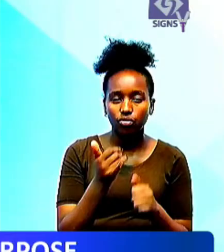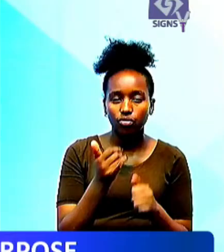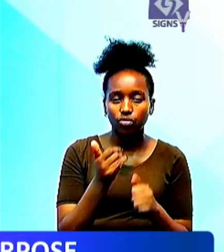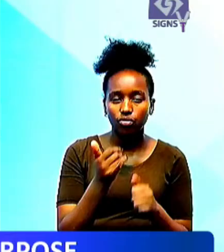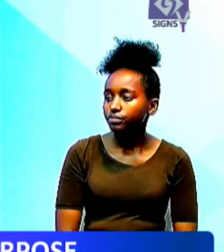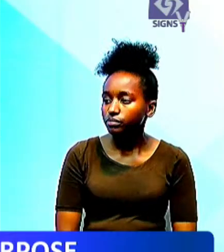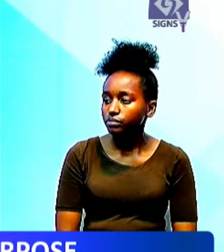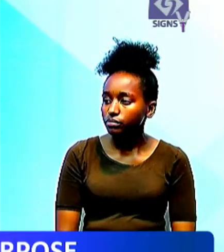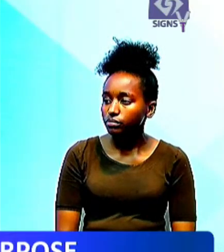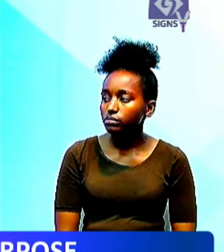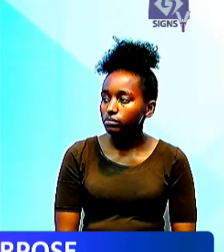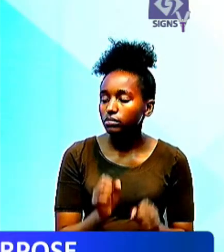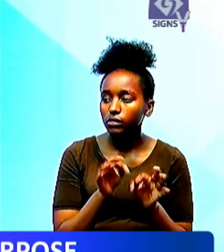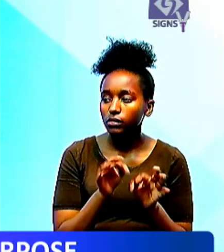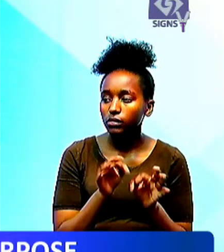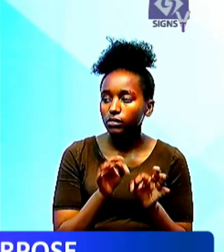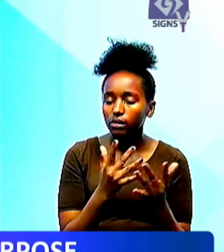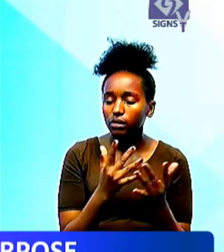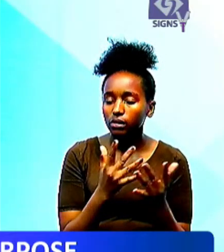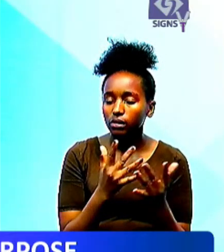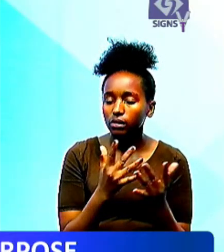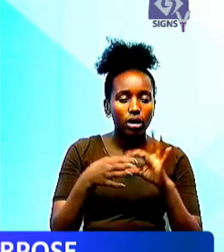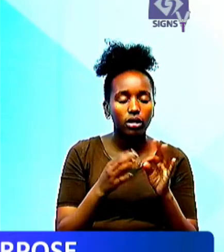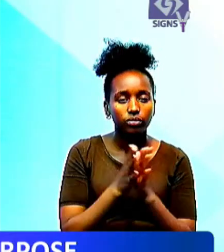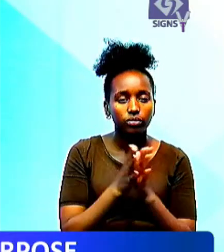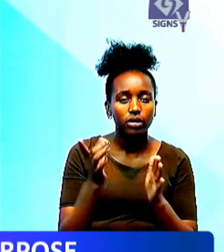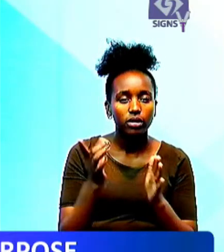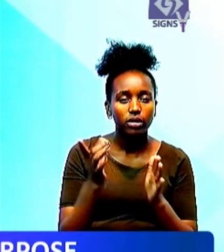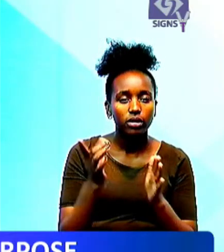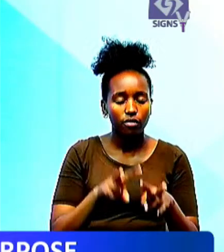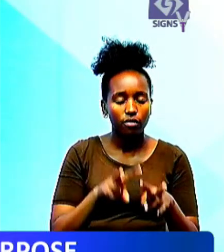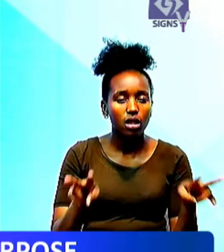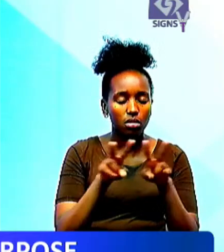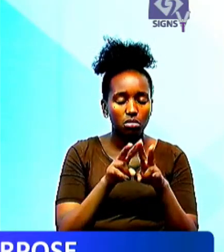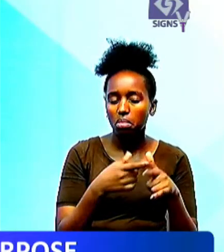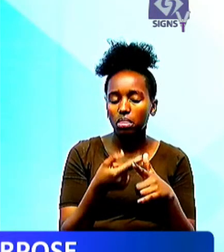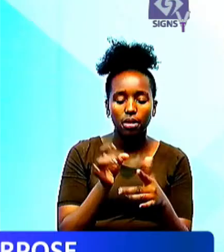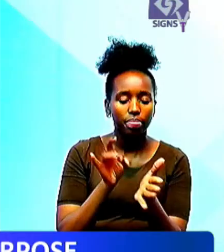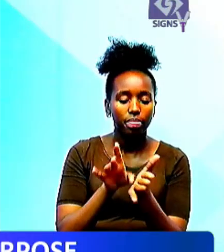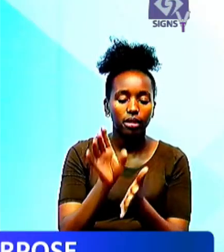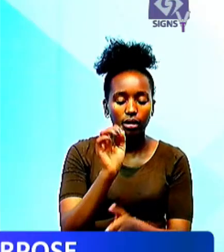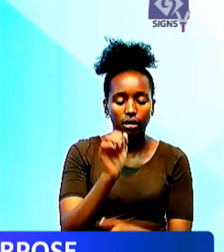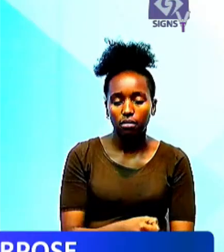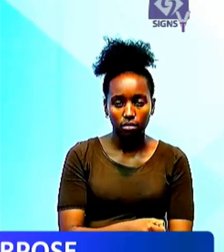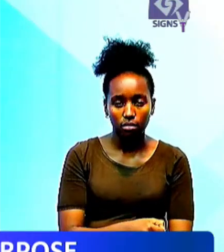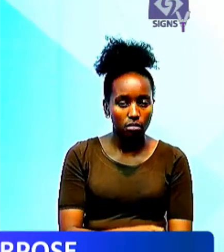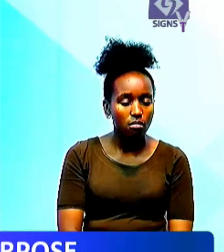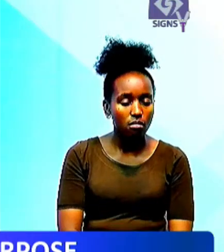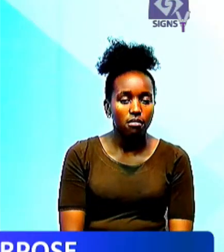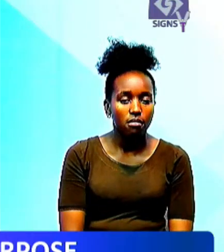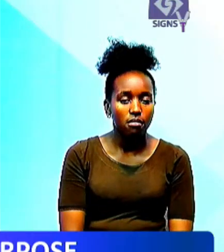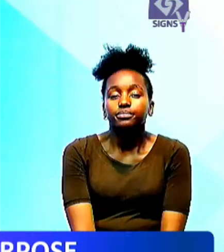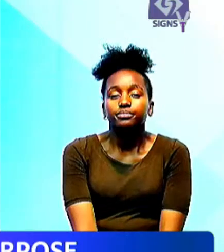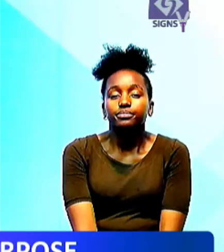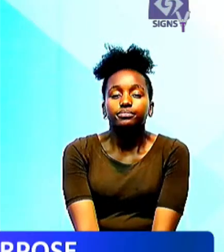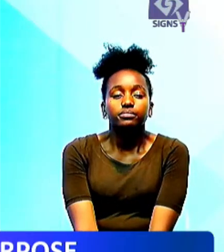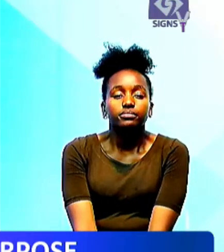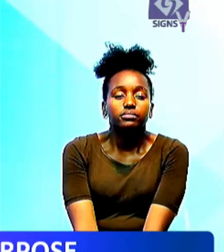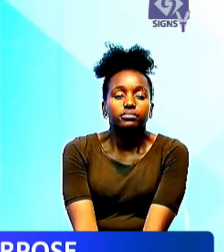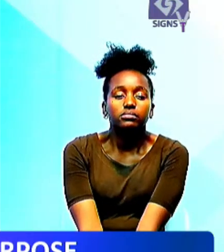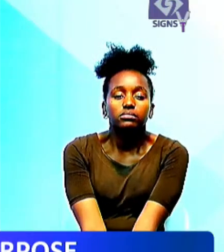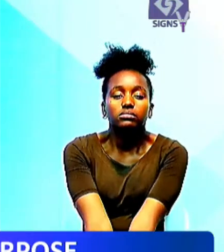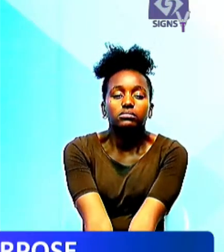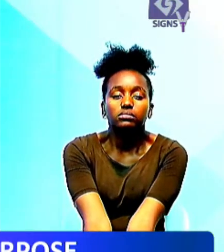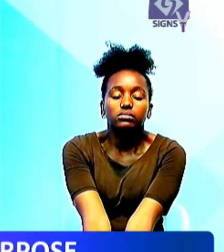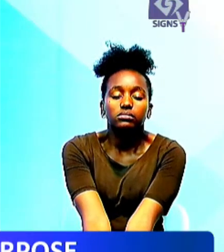if anything does not align with our values and the philosophies that we have and the regulatory, we don't